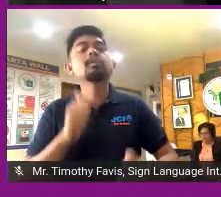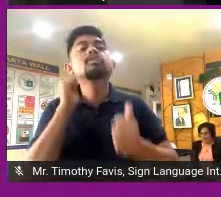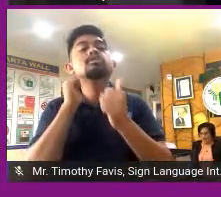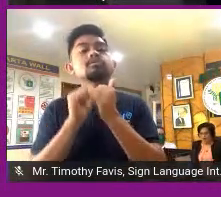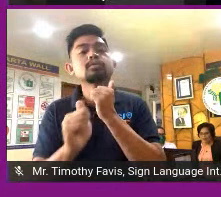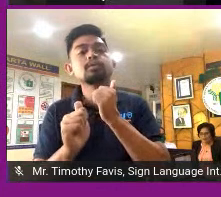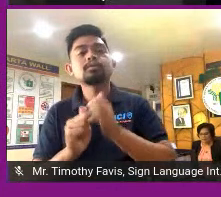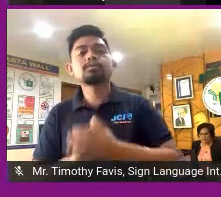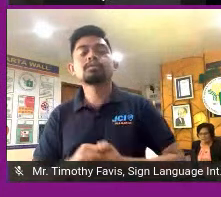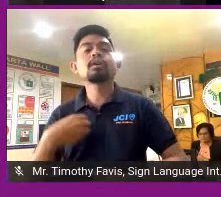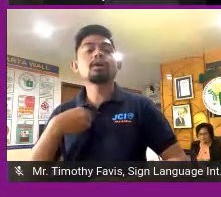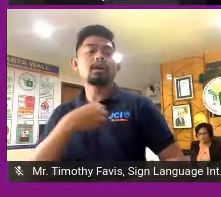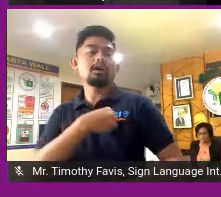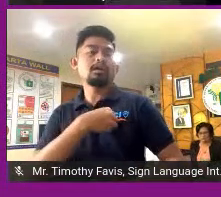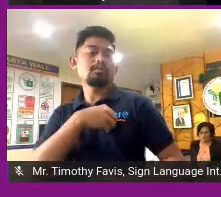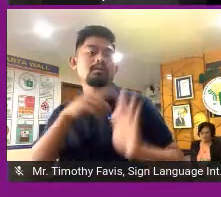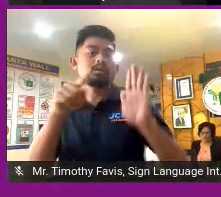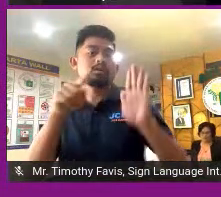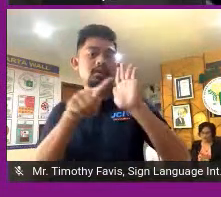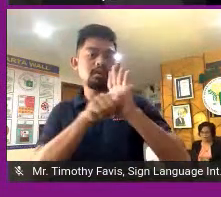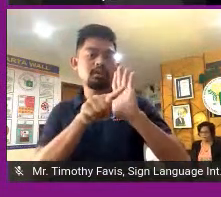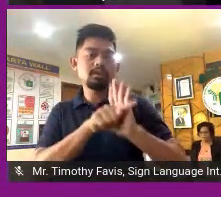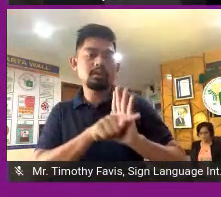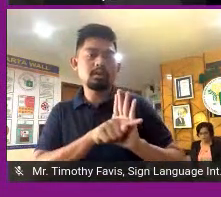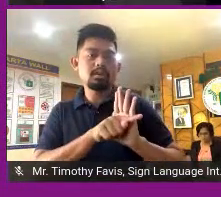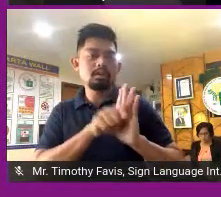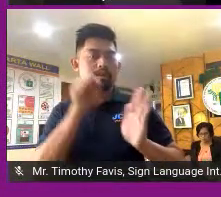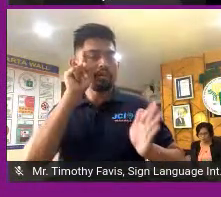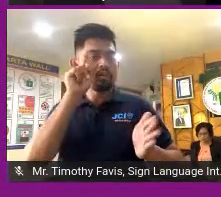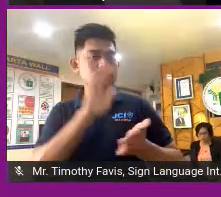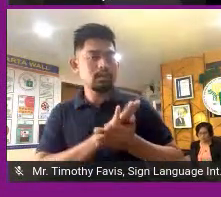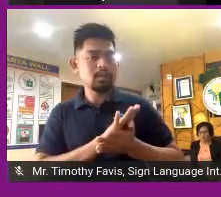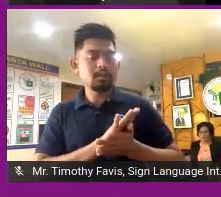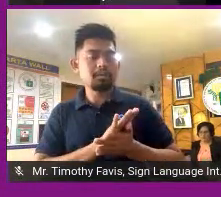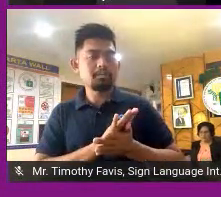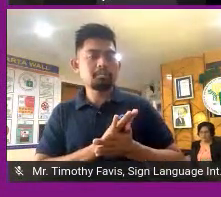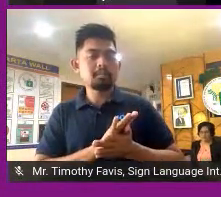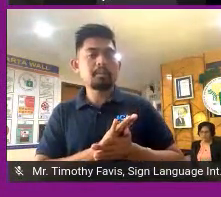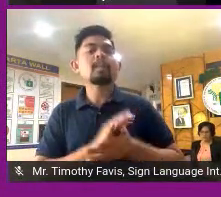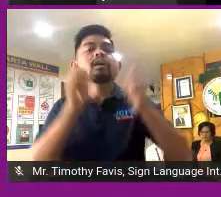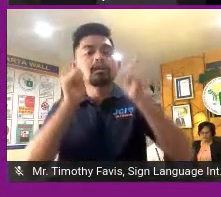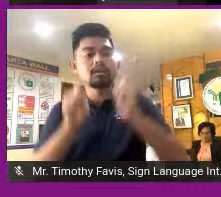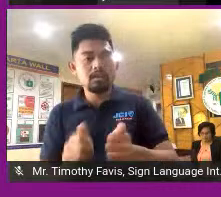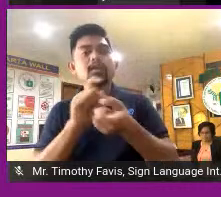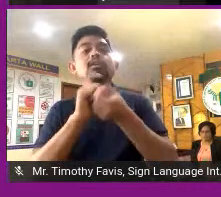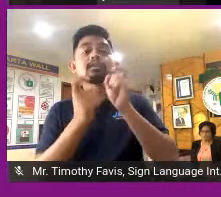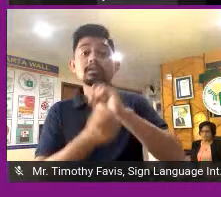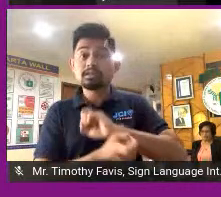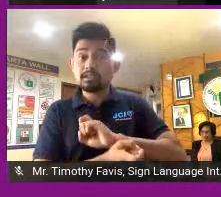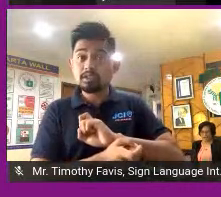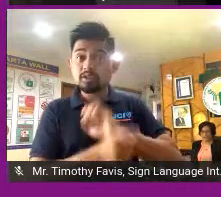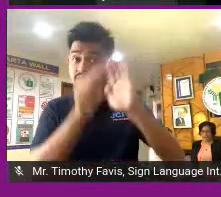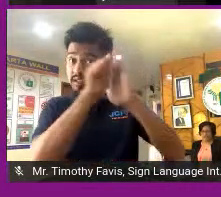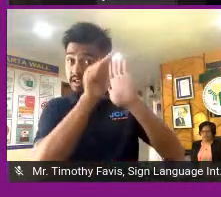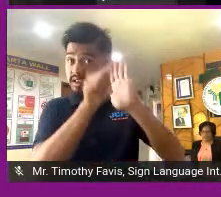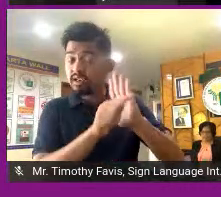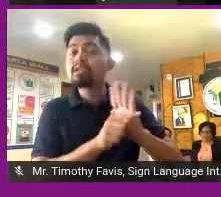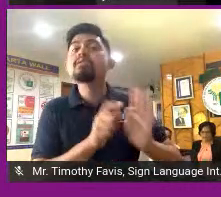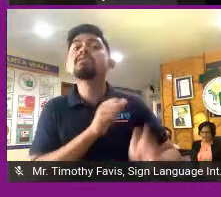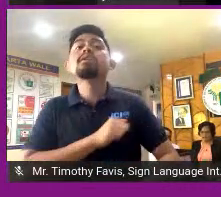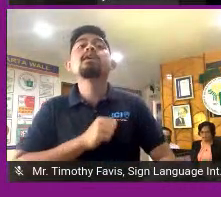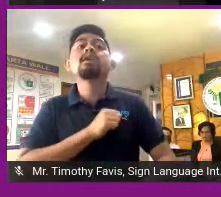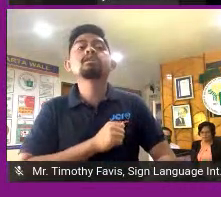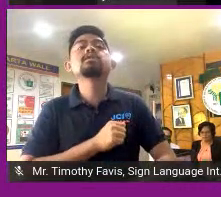So, our negative belief systems don't have to limit us for good. We can change our inner belief system, our attitude,